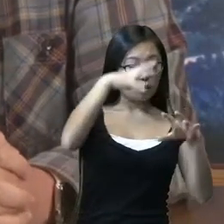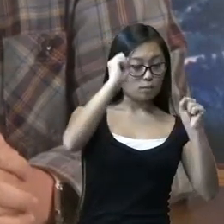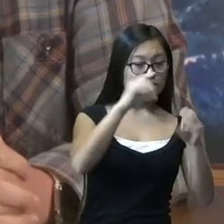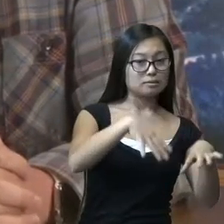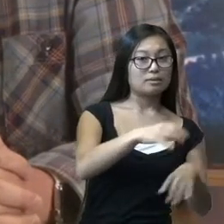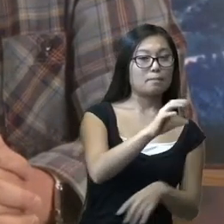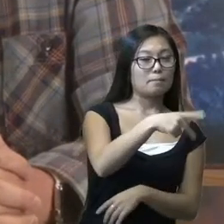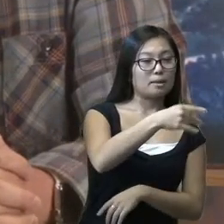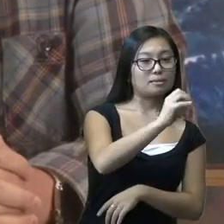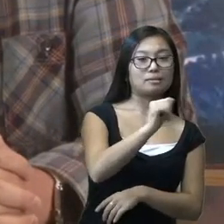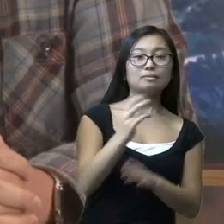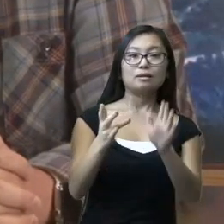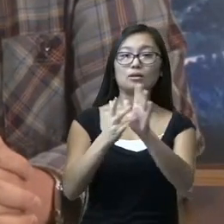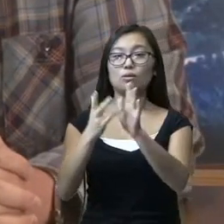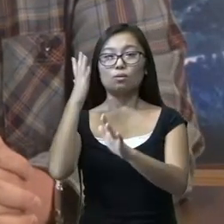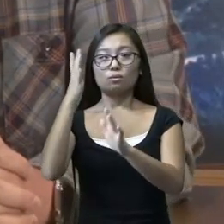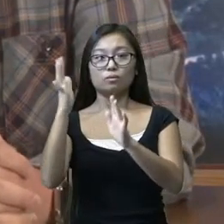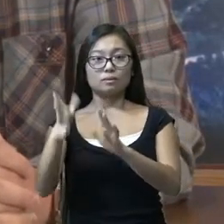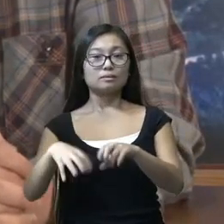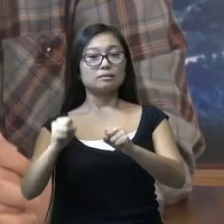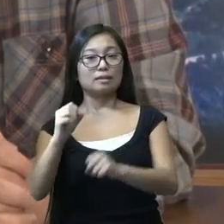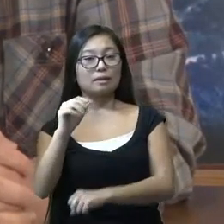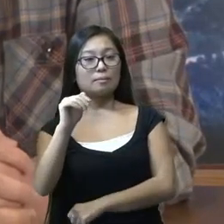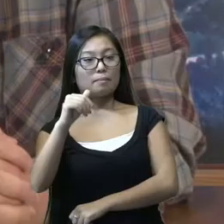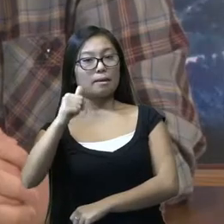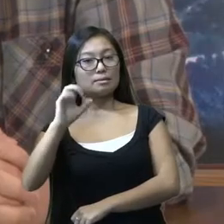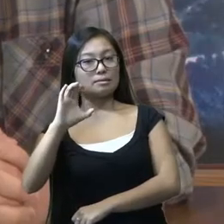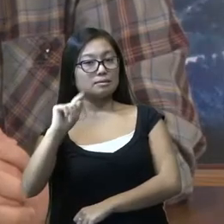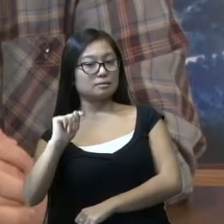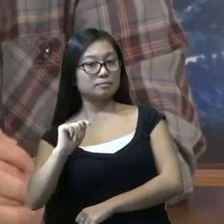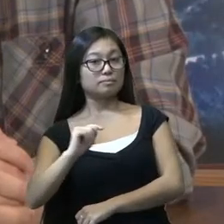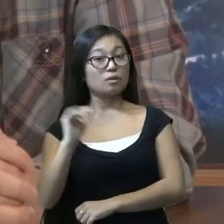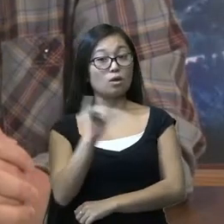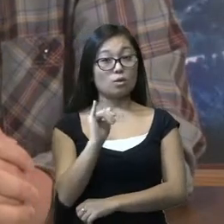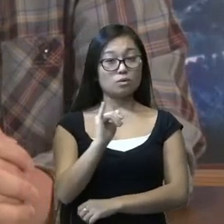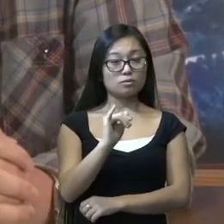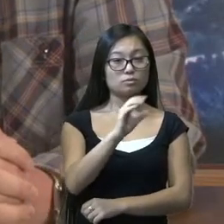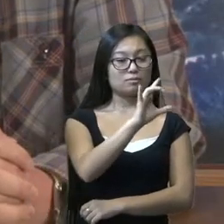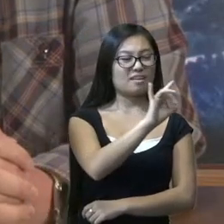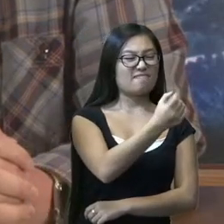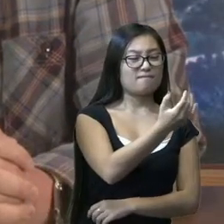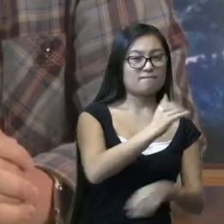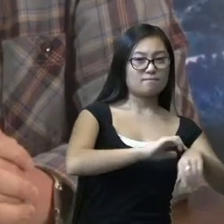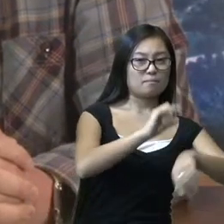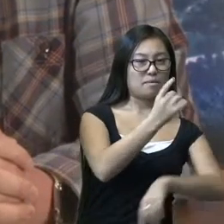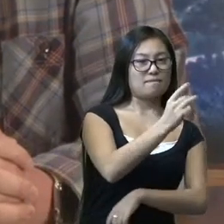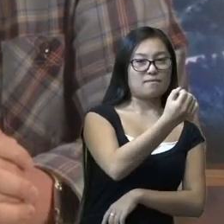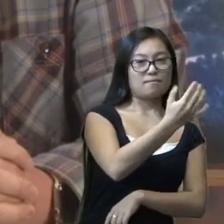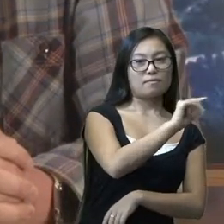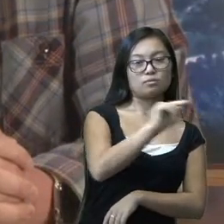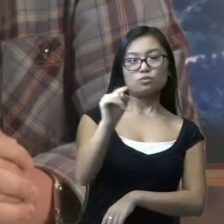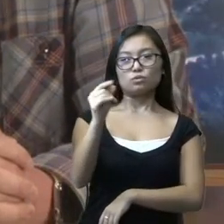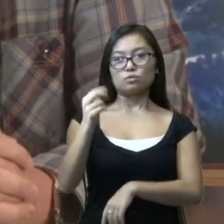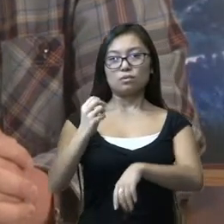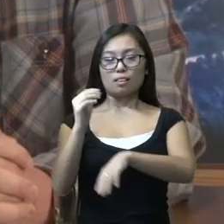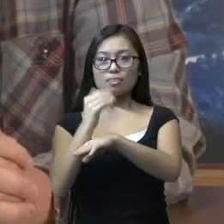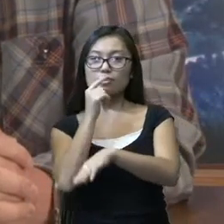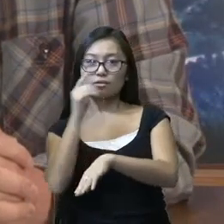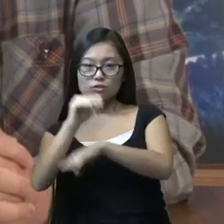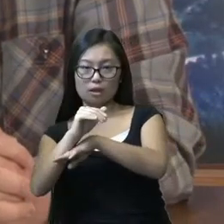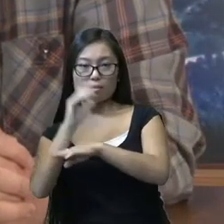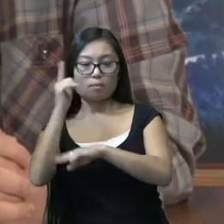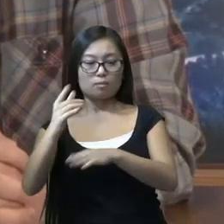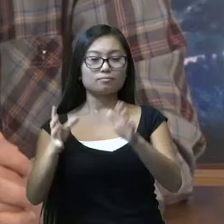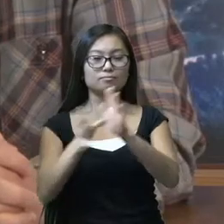PSAT and all 10th grade students will be taking the ACT Aspire. On the same day from 8:55 until lunch, all 12th graders will be participating in